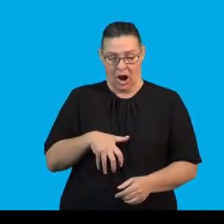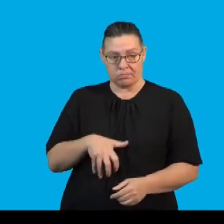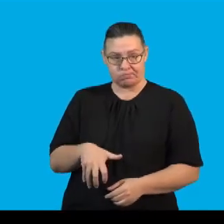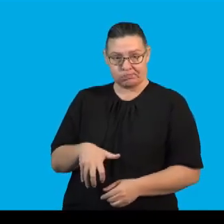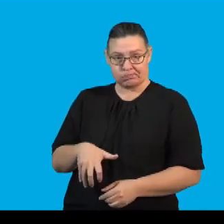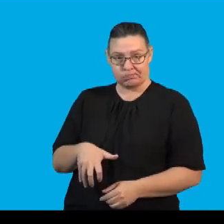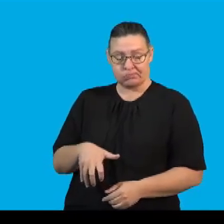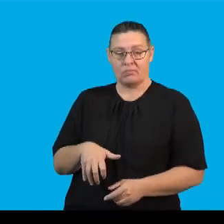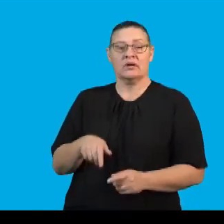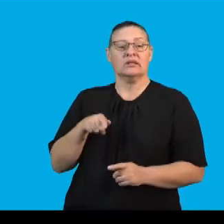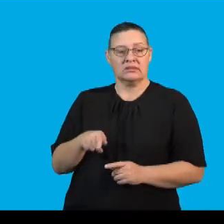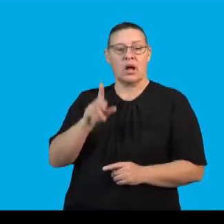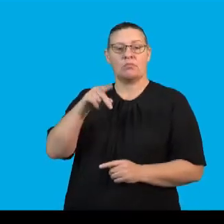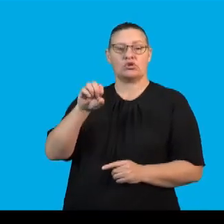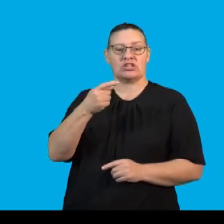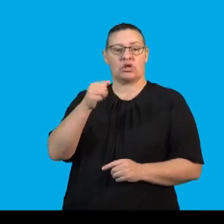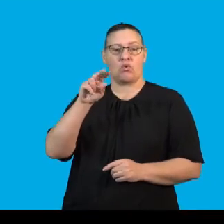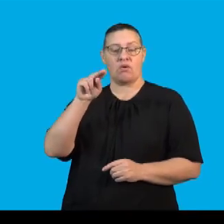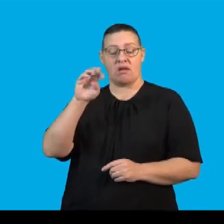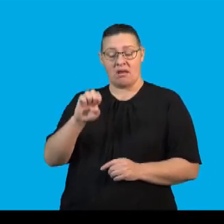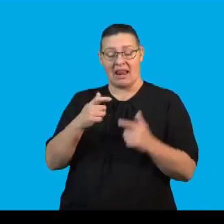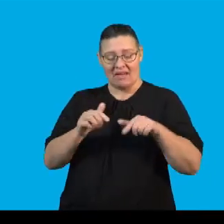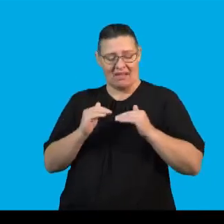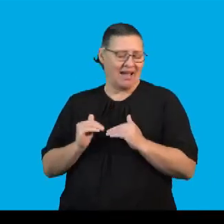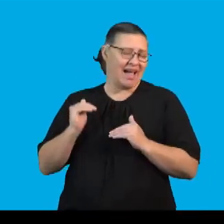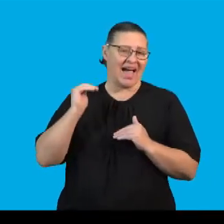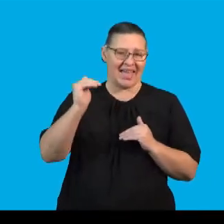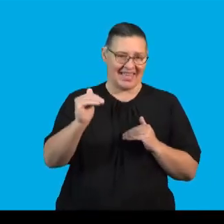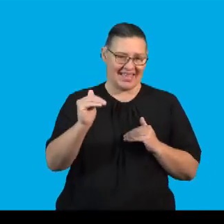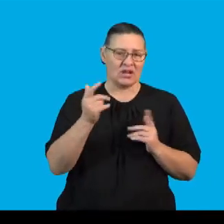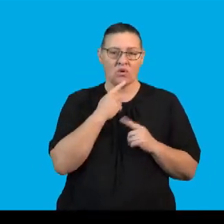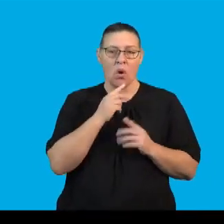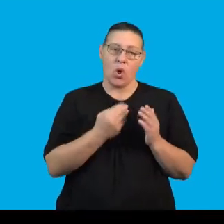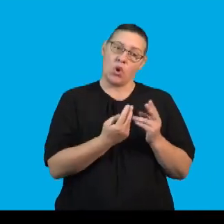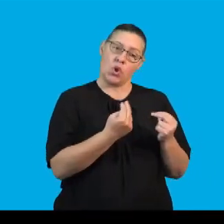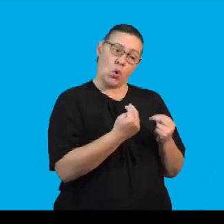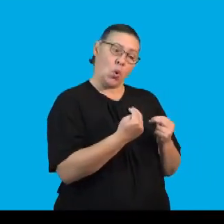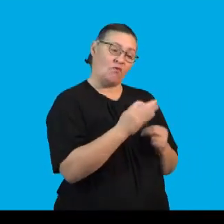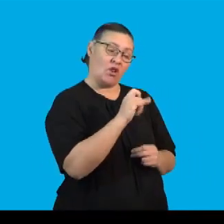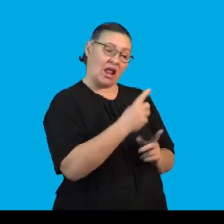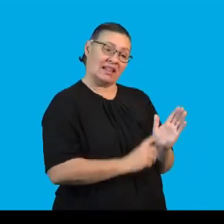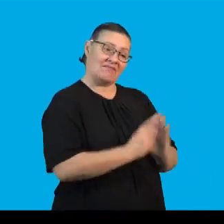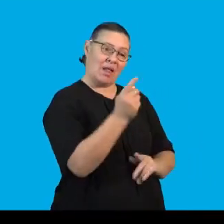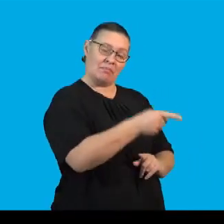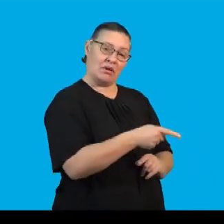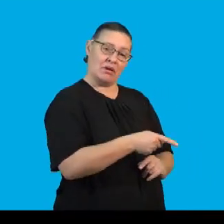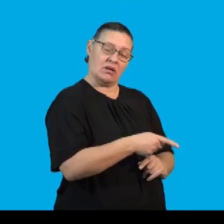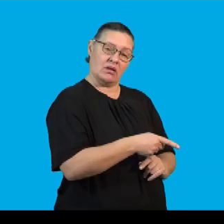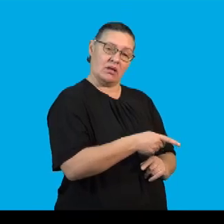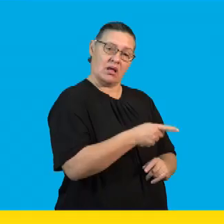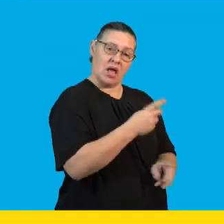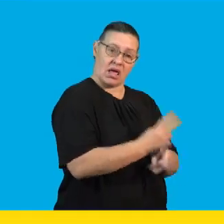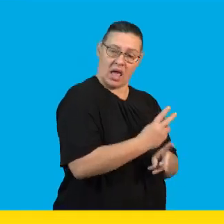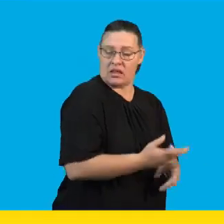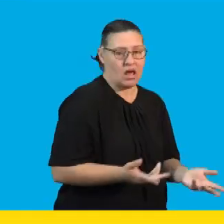pregnant, progesterone level stays high, so no new follicle develops. This relates